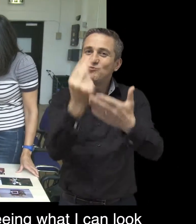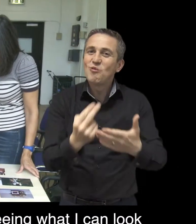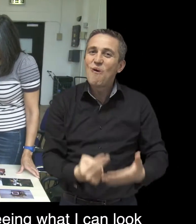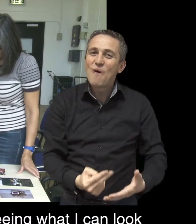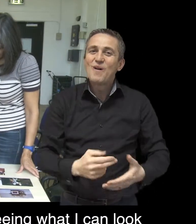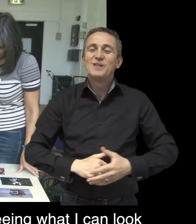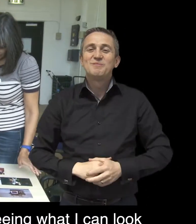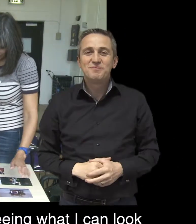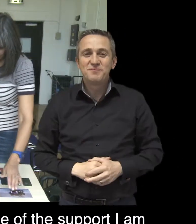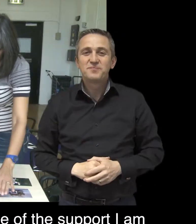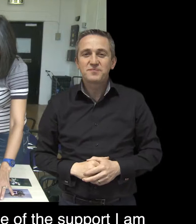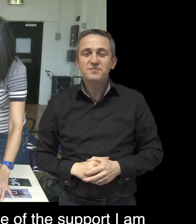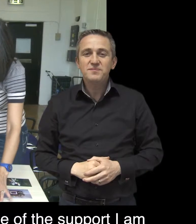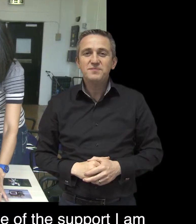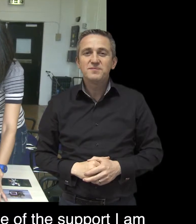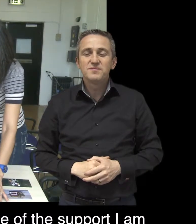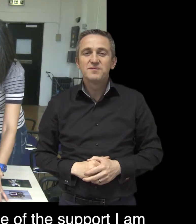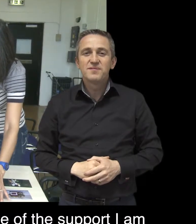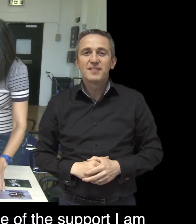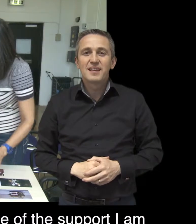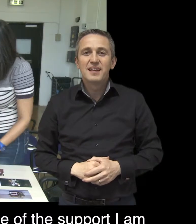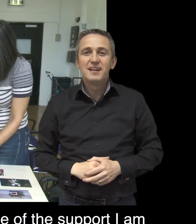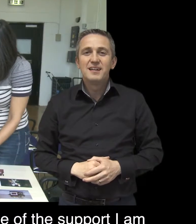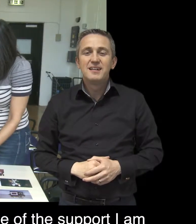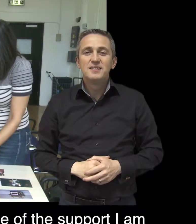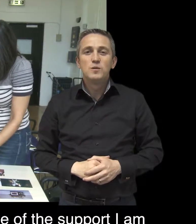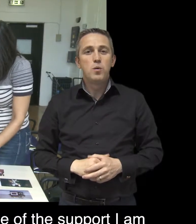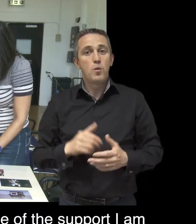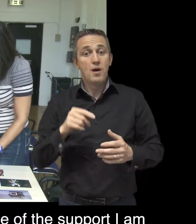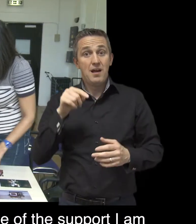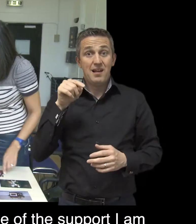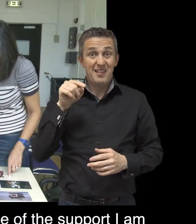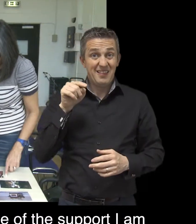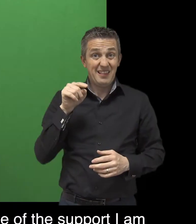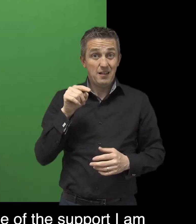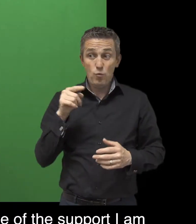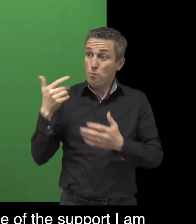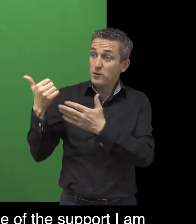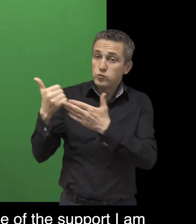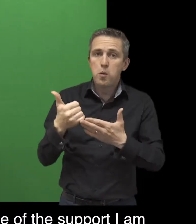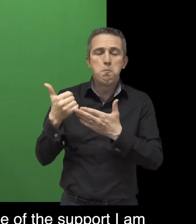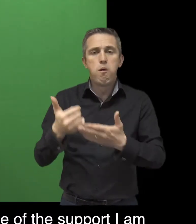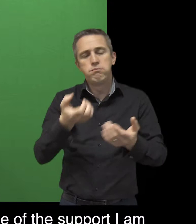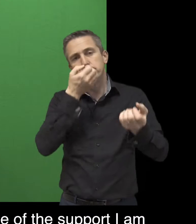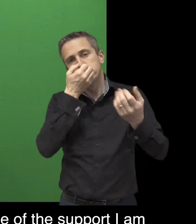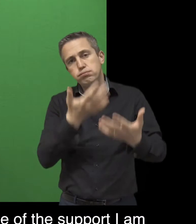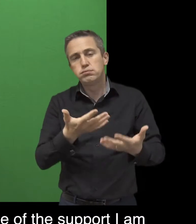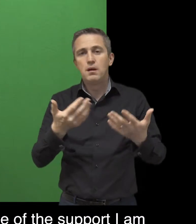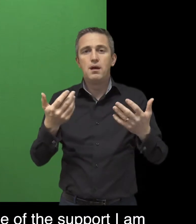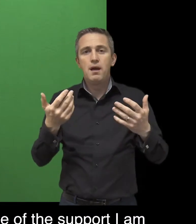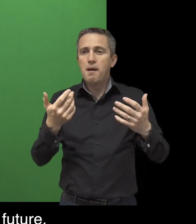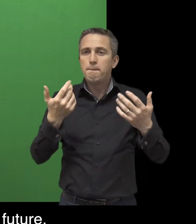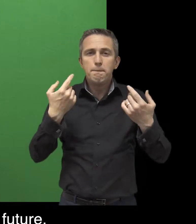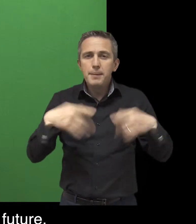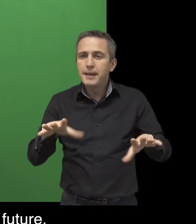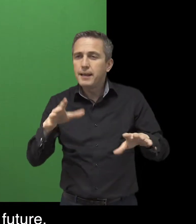else. And with this, I've been able, because of the support I'm getting, I've been able to explore so many different